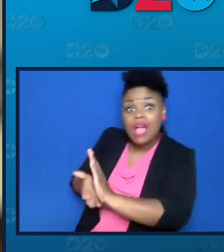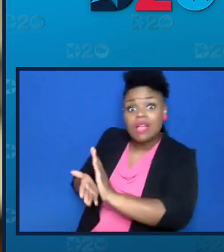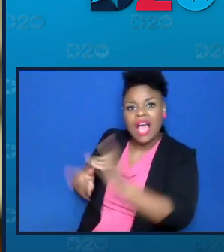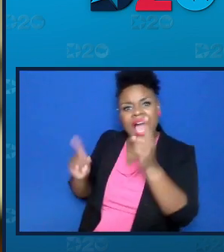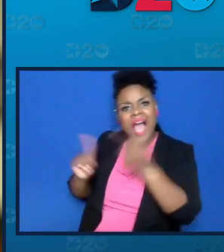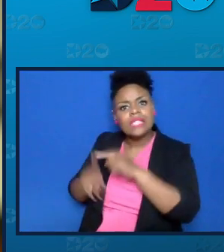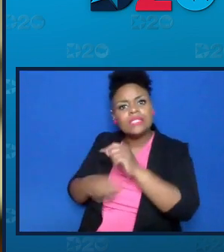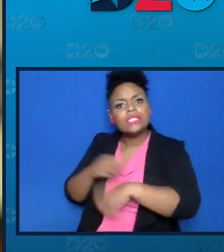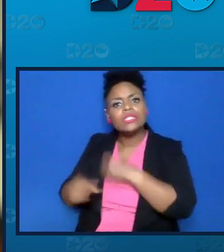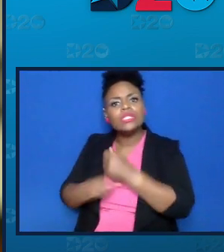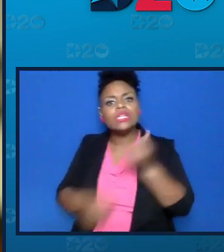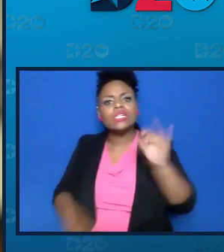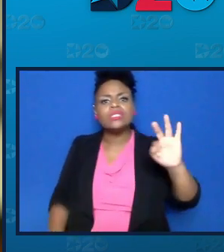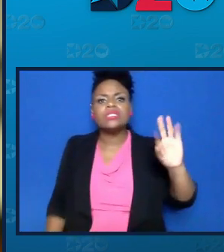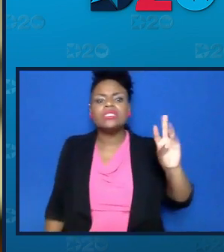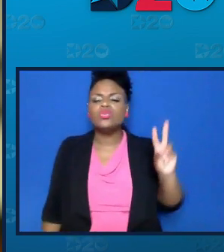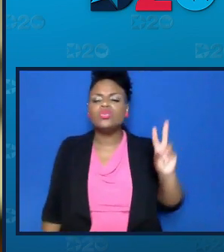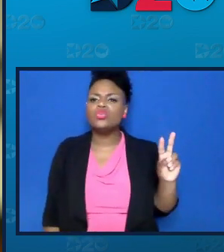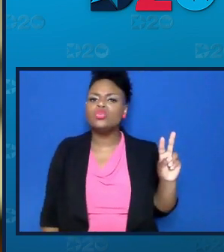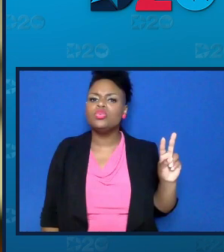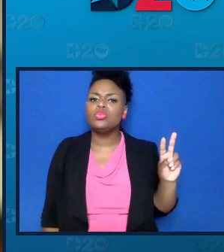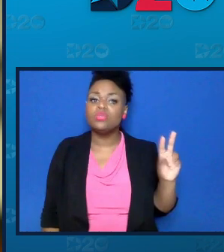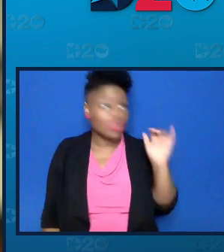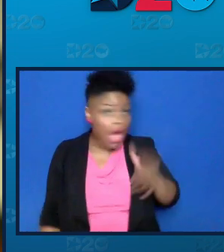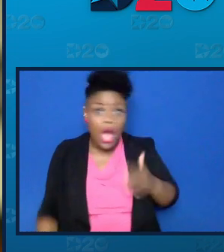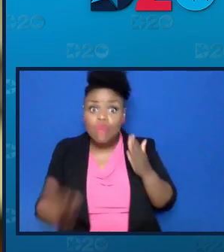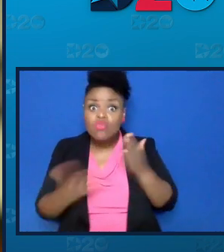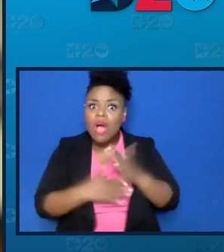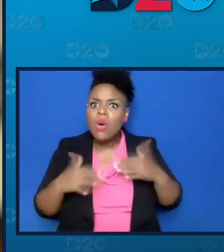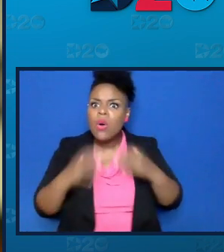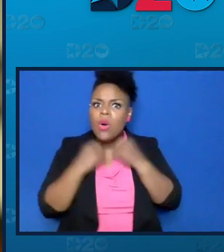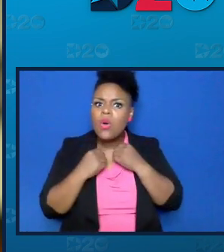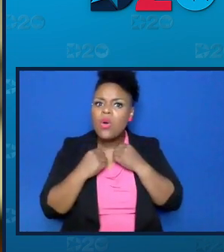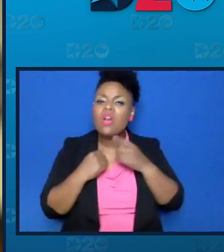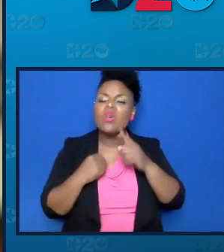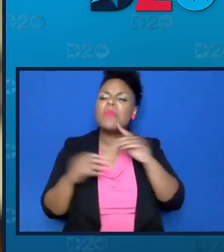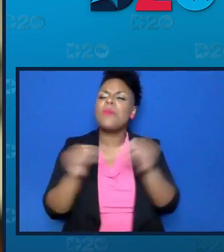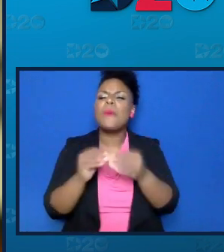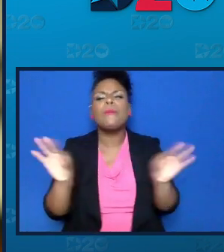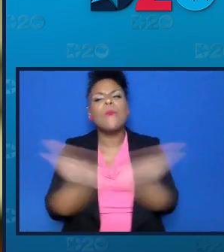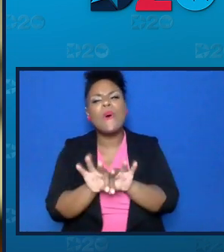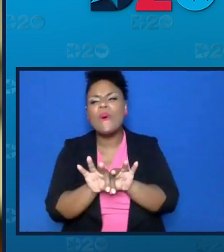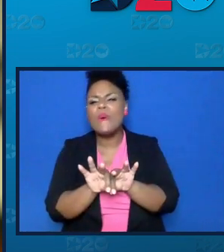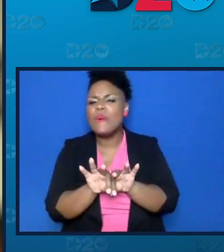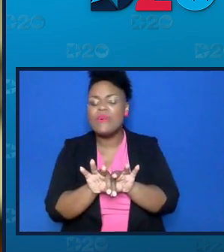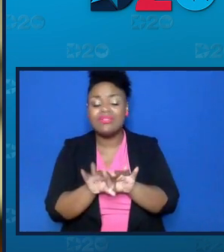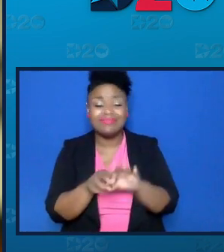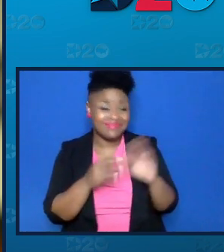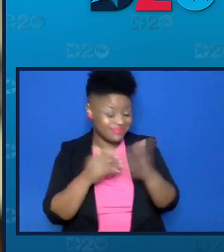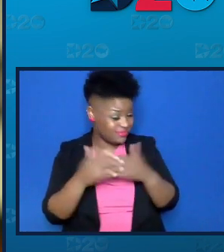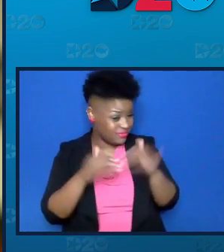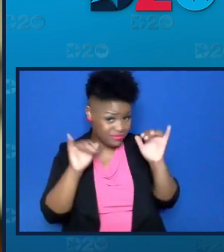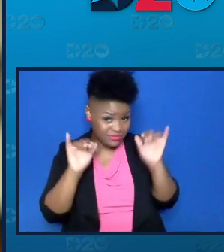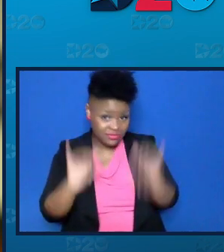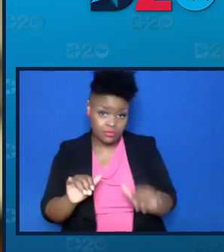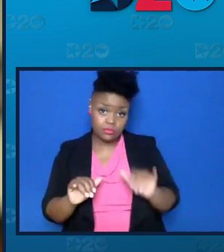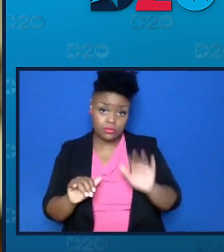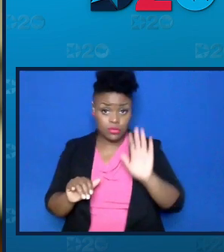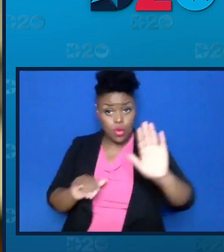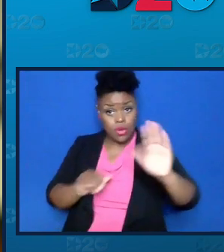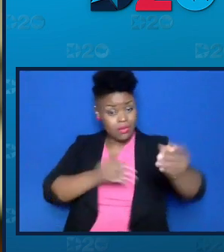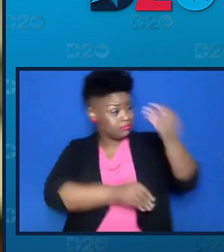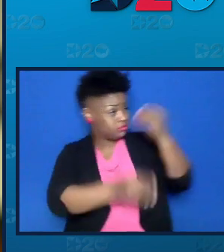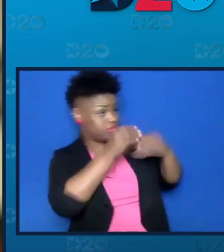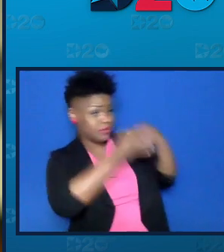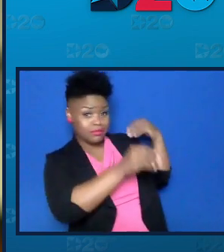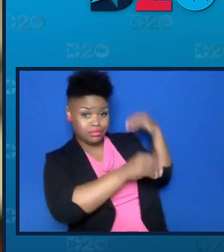that fundamental right is more important than ever. Whether your ancestors have been here for hundreds of years or you're a